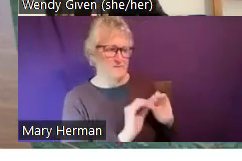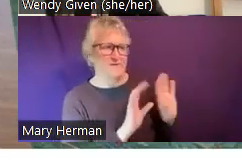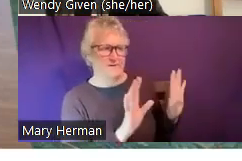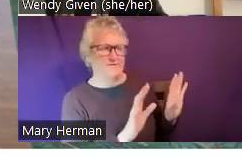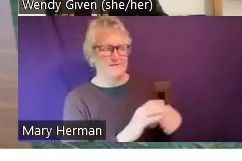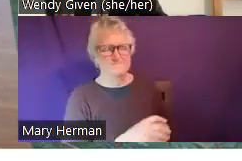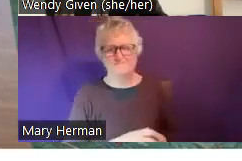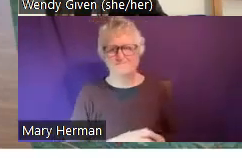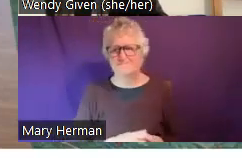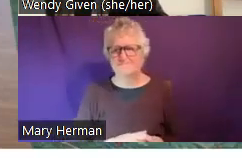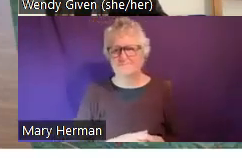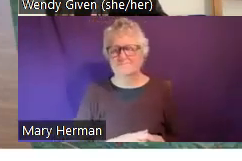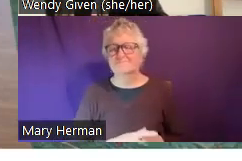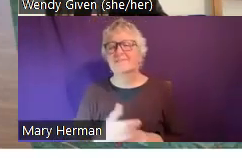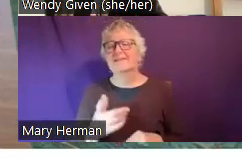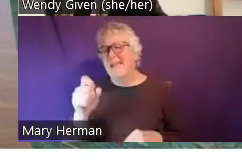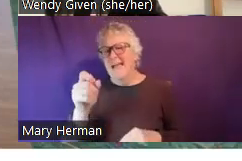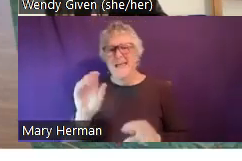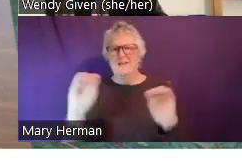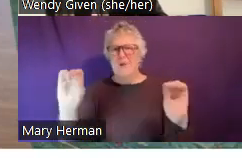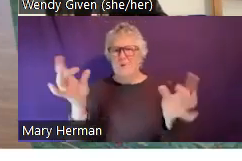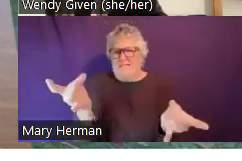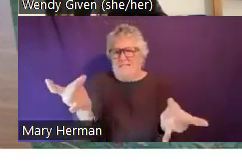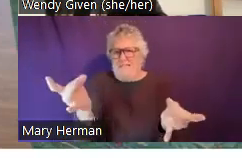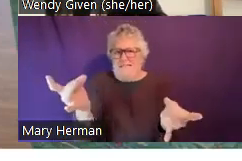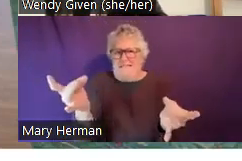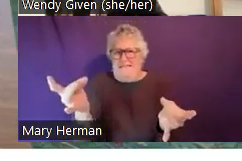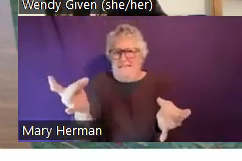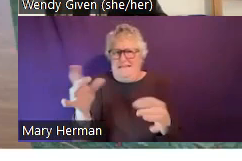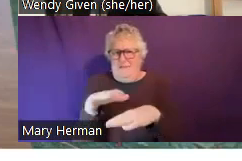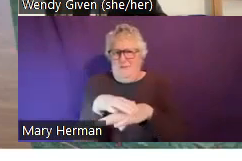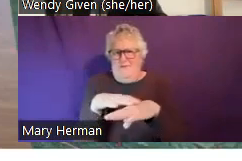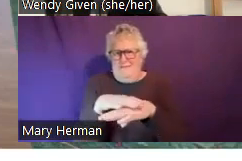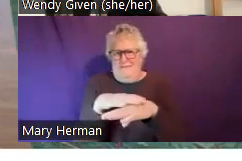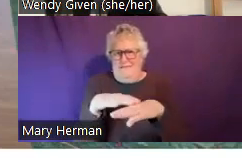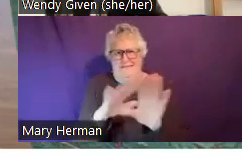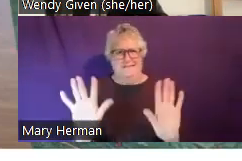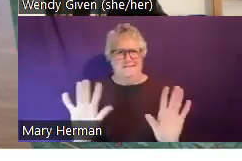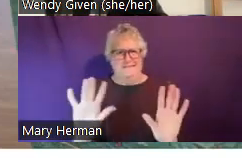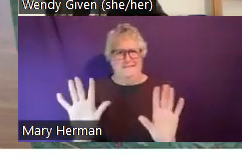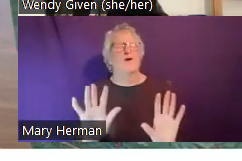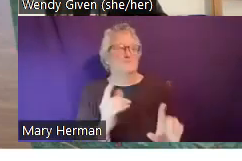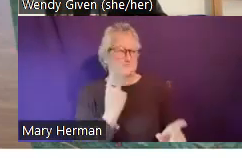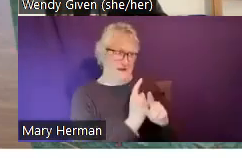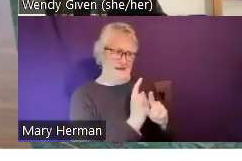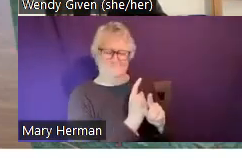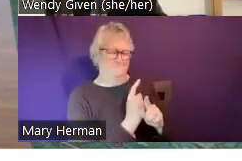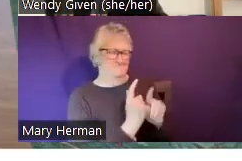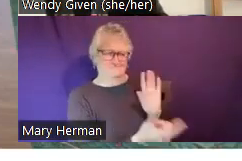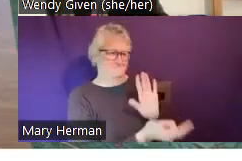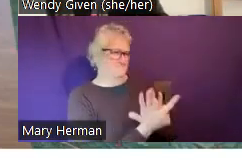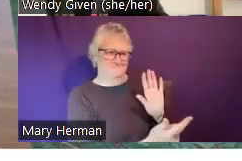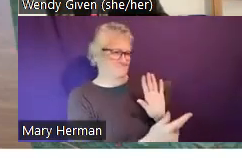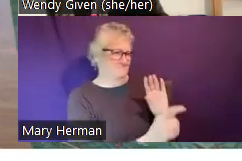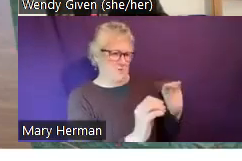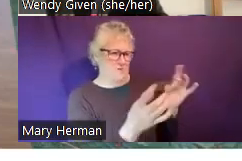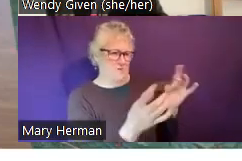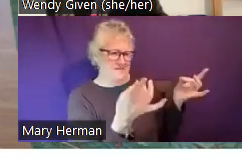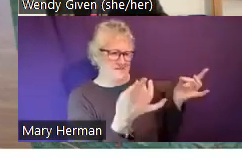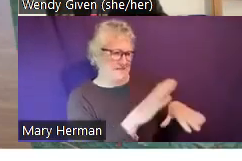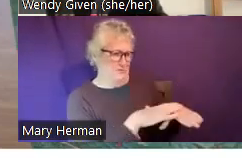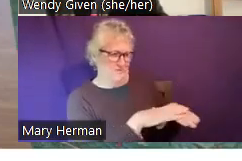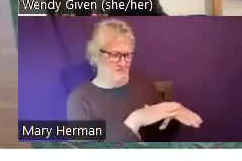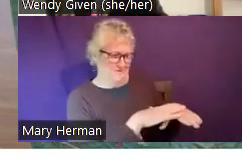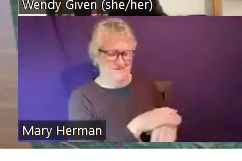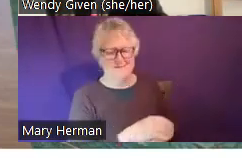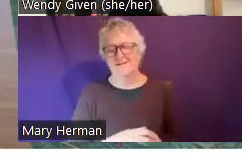No sticky surfaces. Right. No sticky surfaces. And one